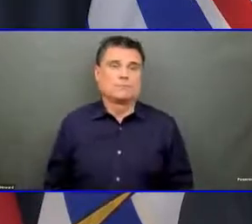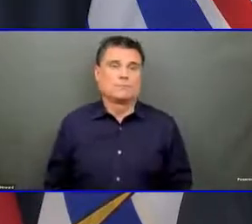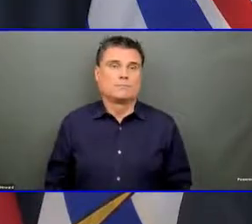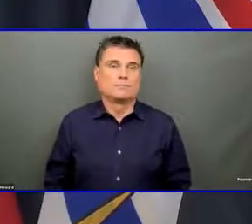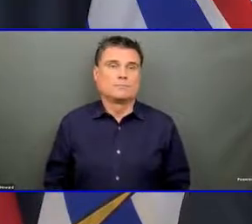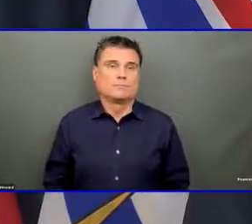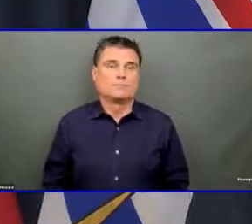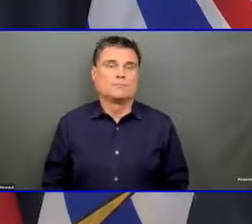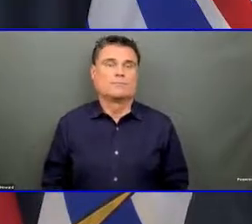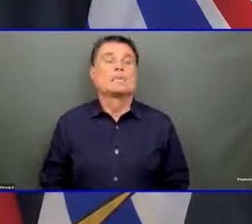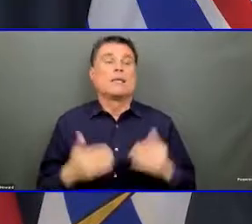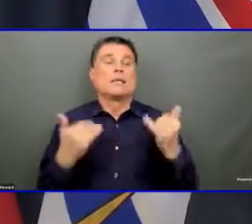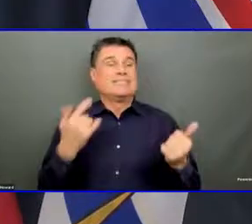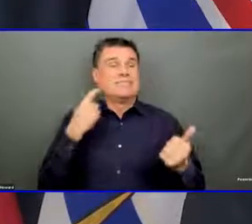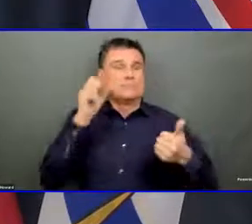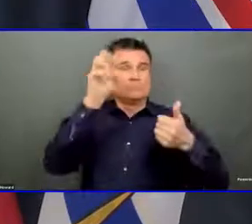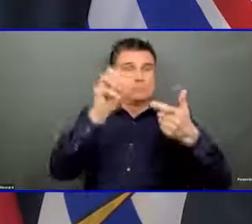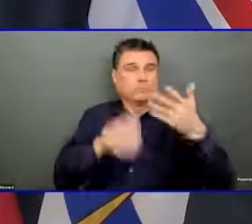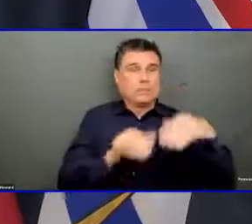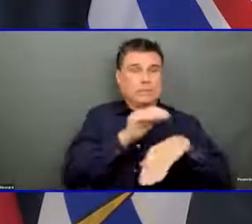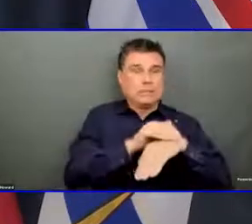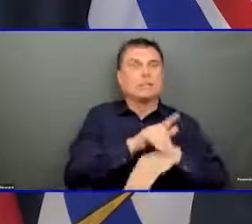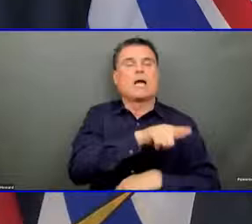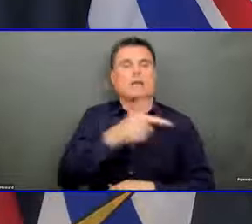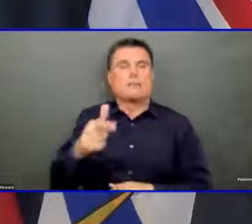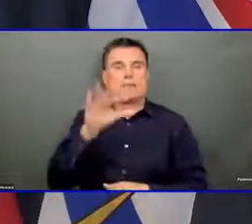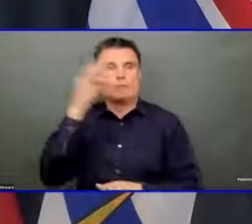219 cas en Colombie-Britannique. Nous sommes